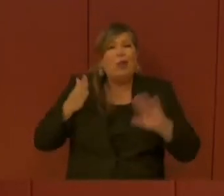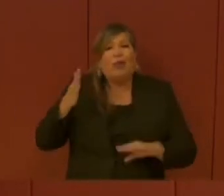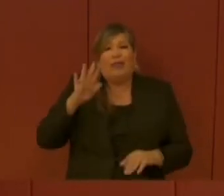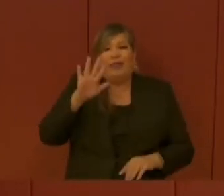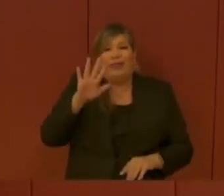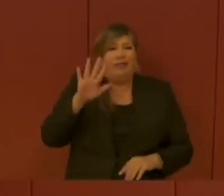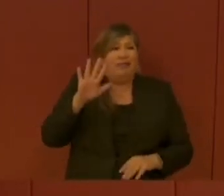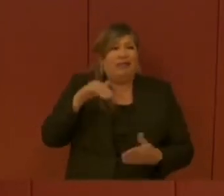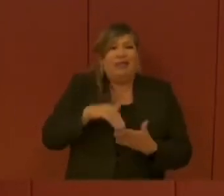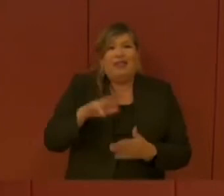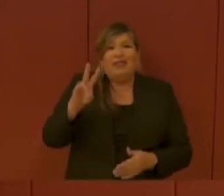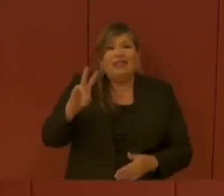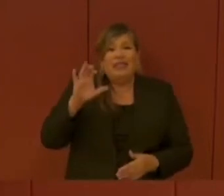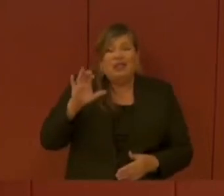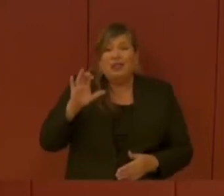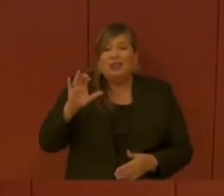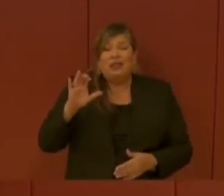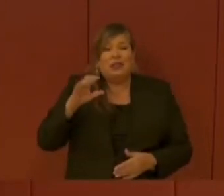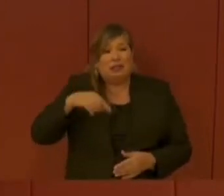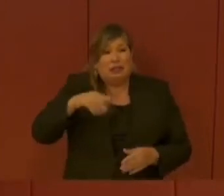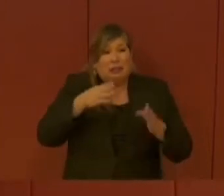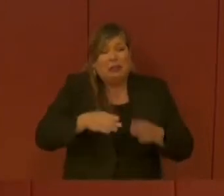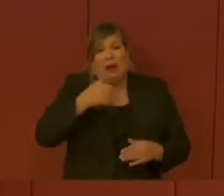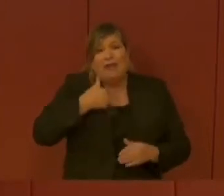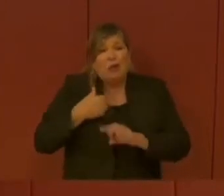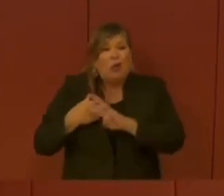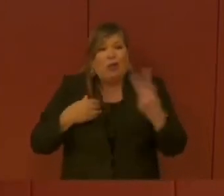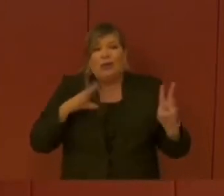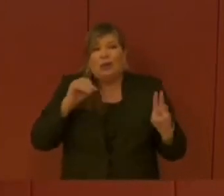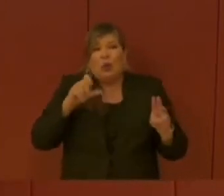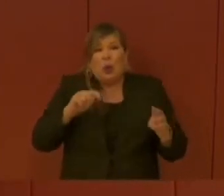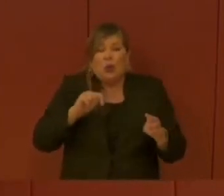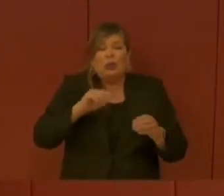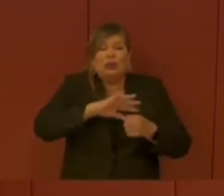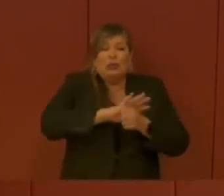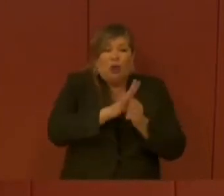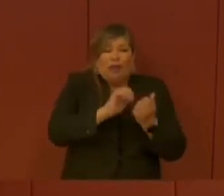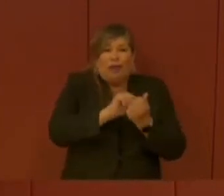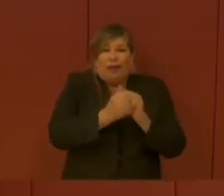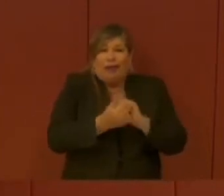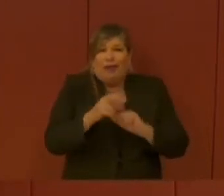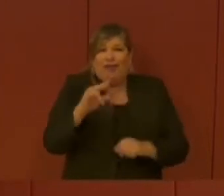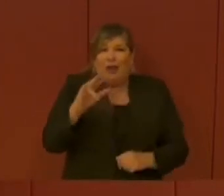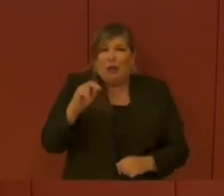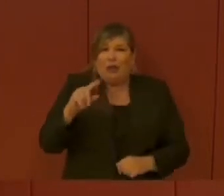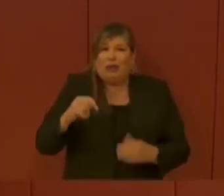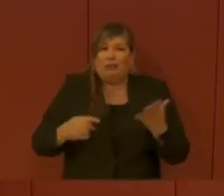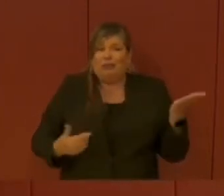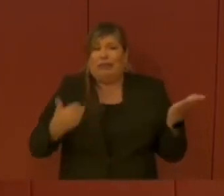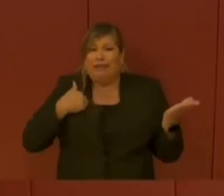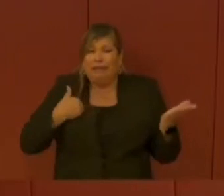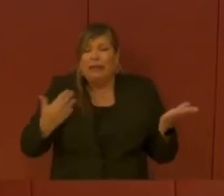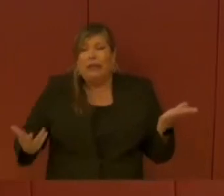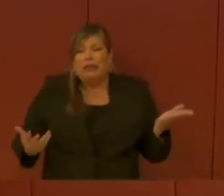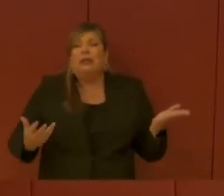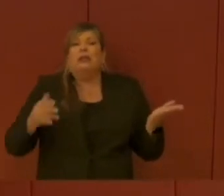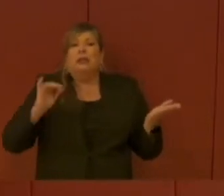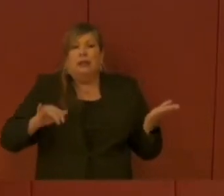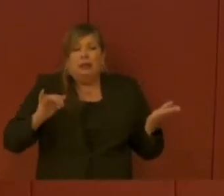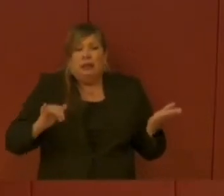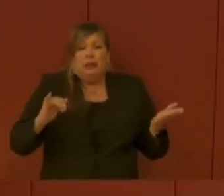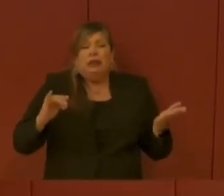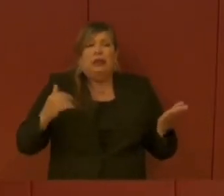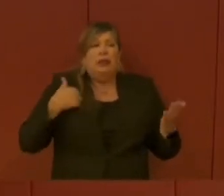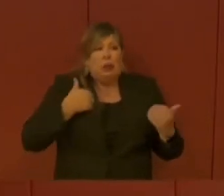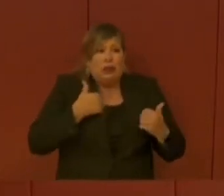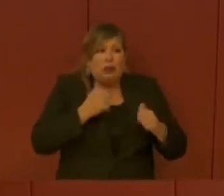5,700 now, of the West Coast variants. So it is a race against the variants. It's a race against